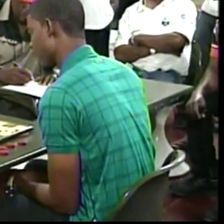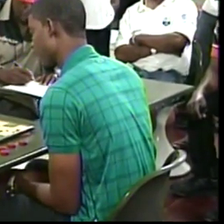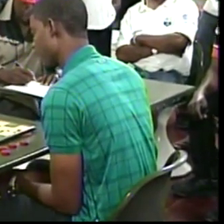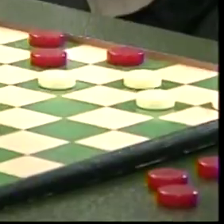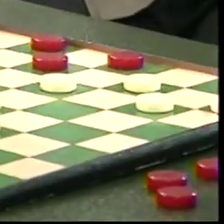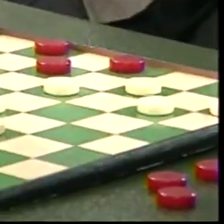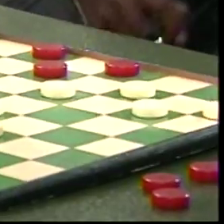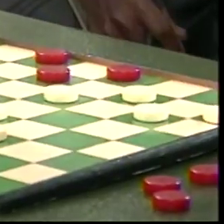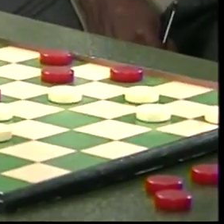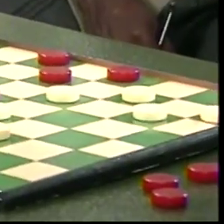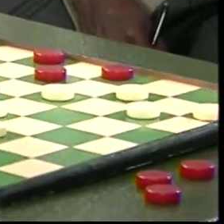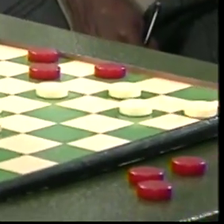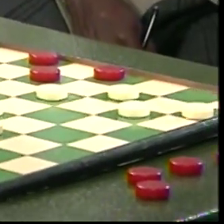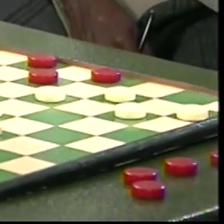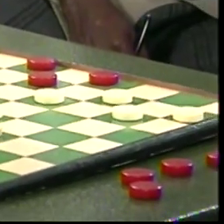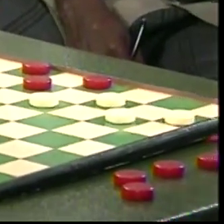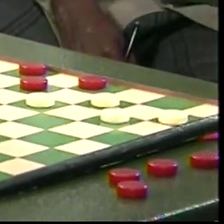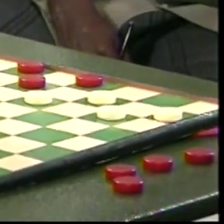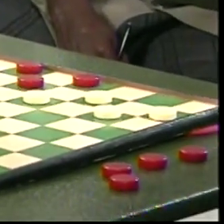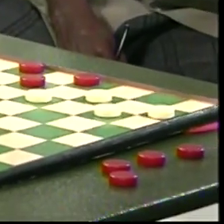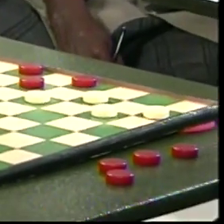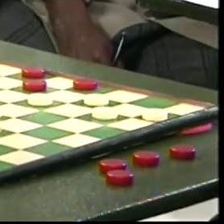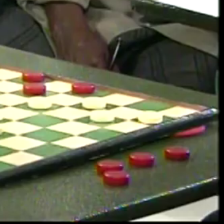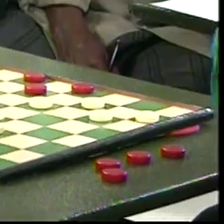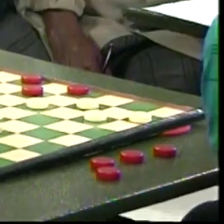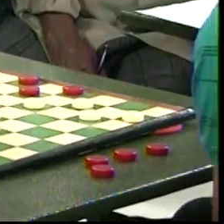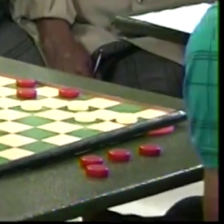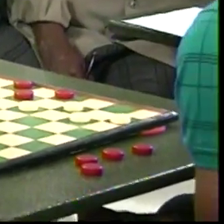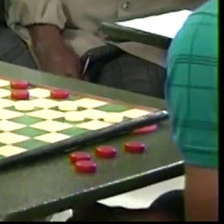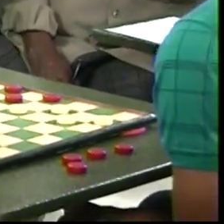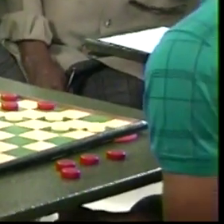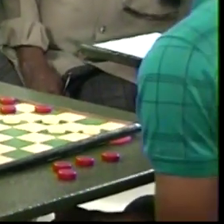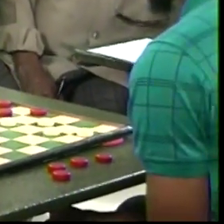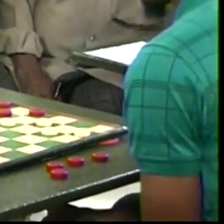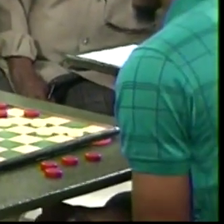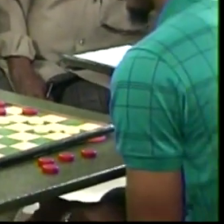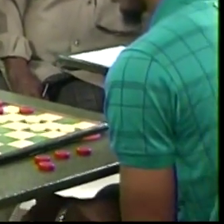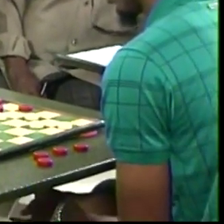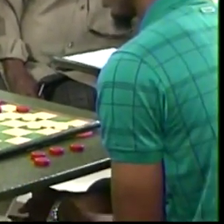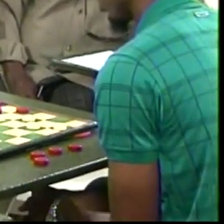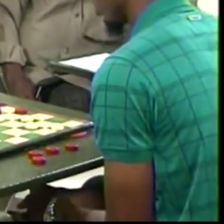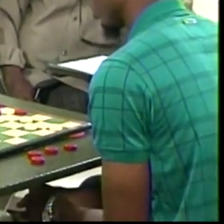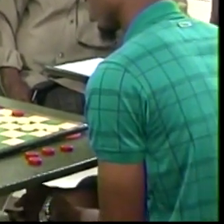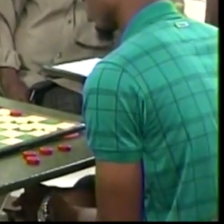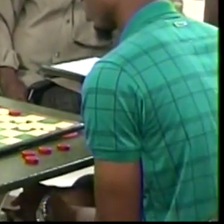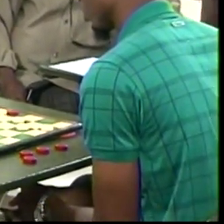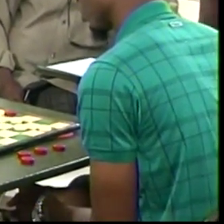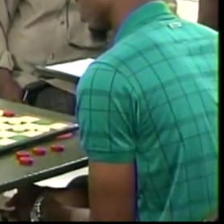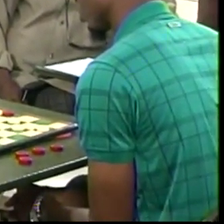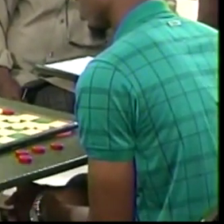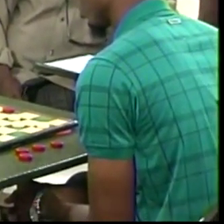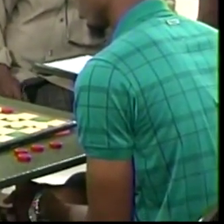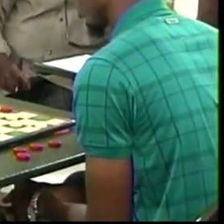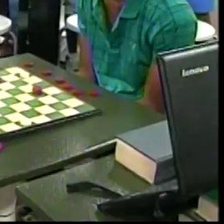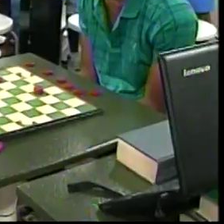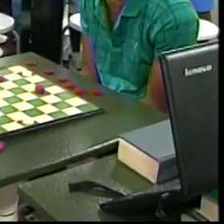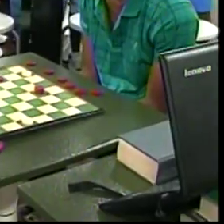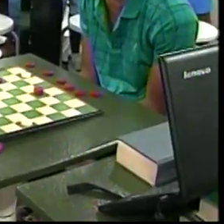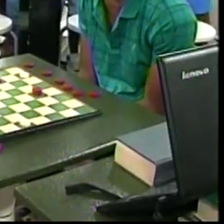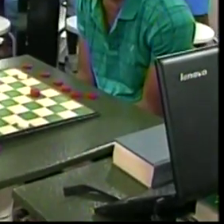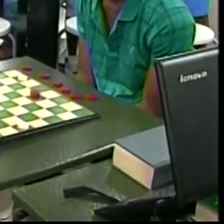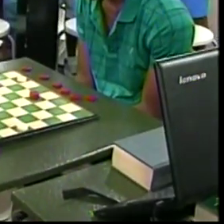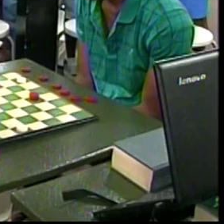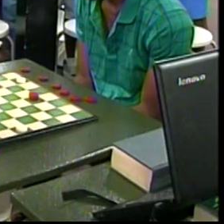Critchlow in the green shirt and Matthew Barnett were tied at 1-1 after the 4 allotted games. Critchlow was then declared the winner based